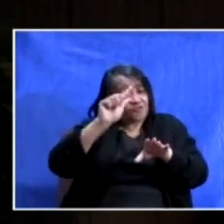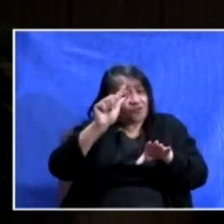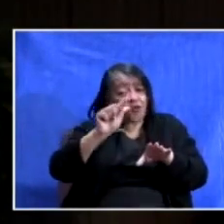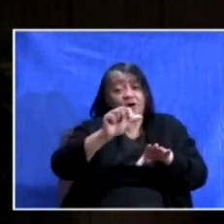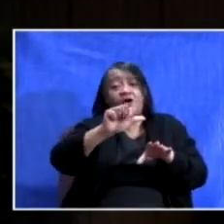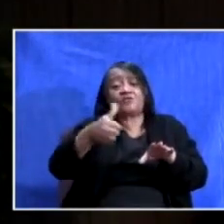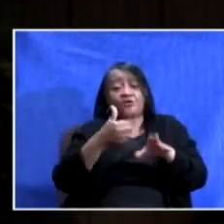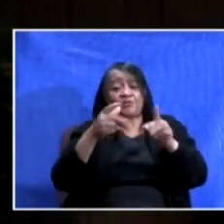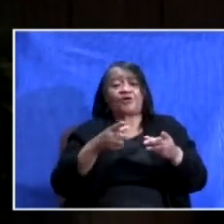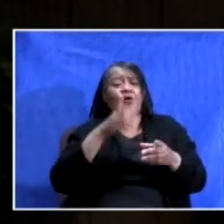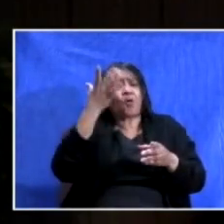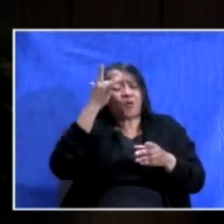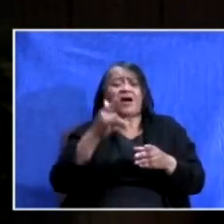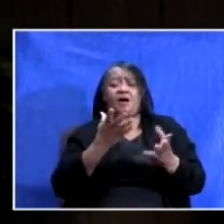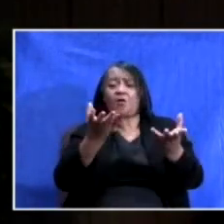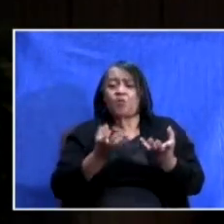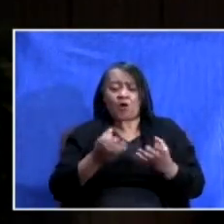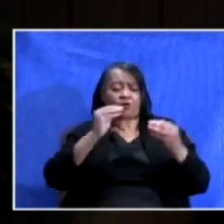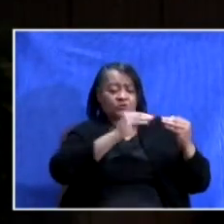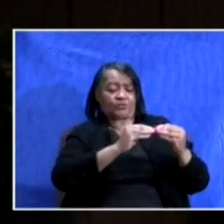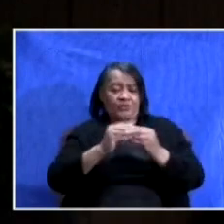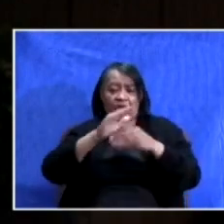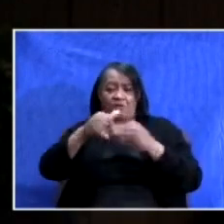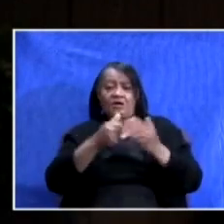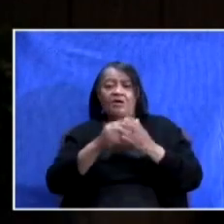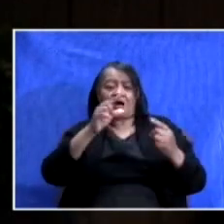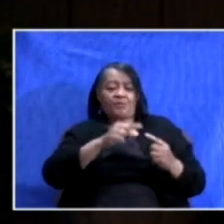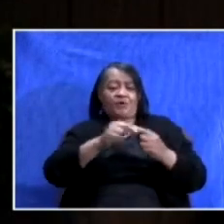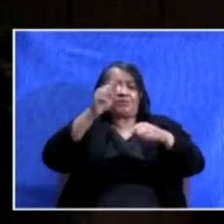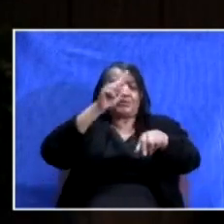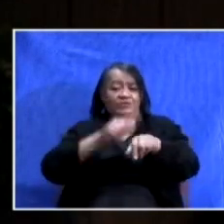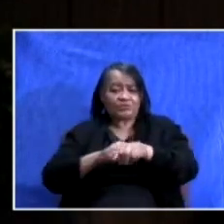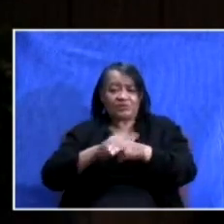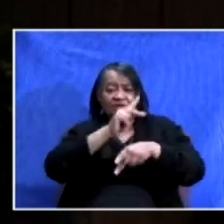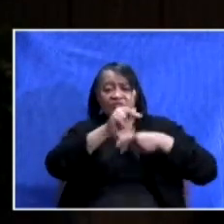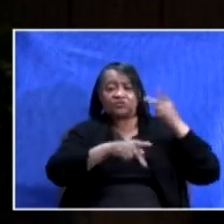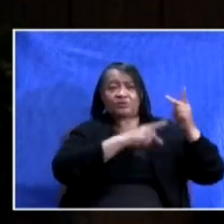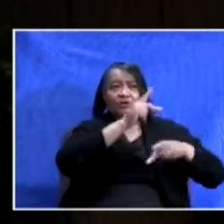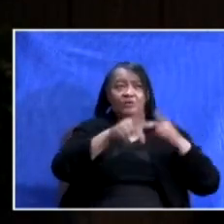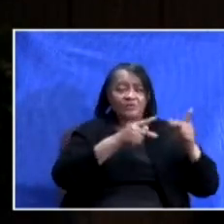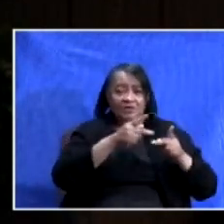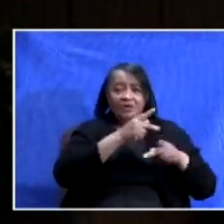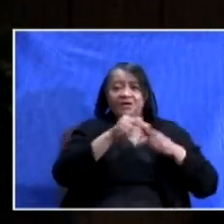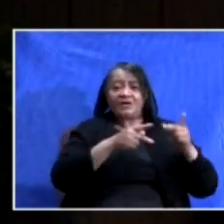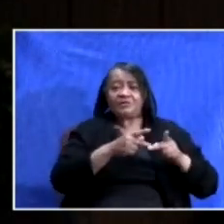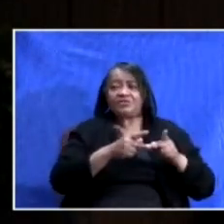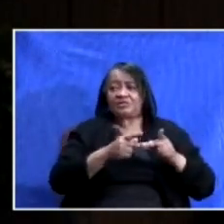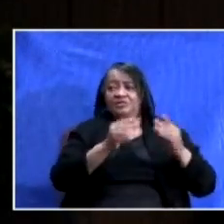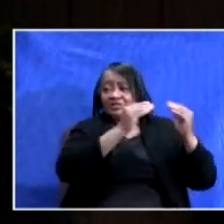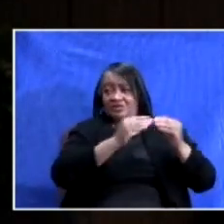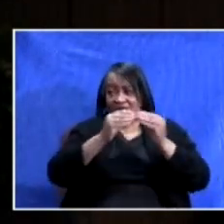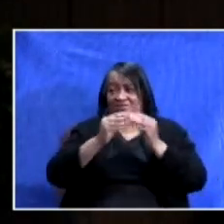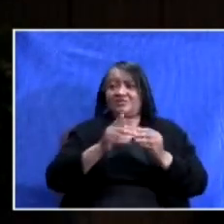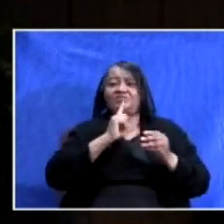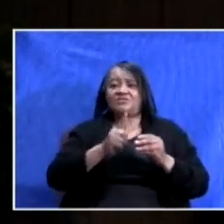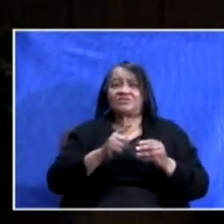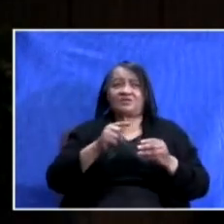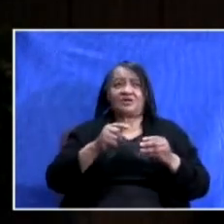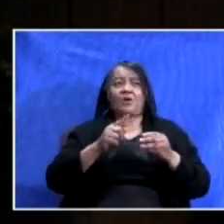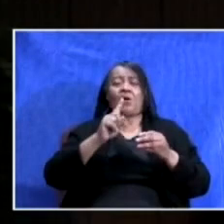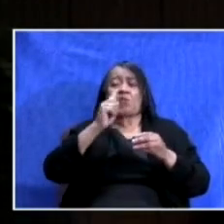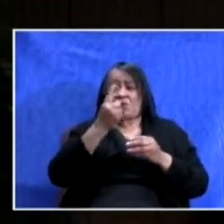wants justice. And he wants a particular type of justice. And I want you to know what that particular type of justice he